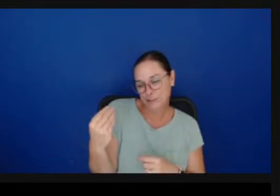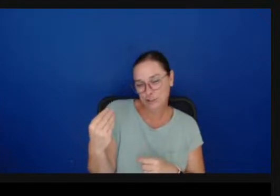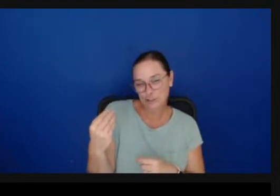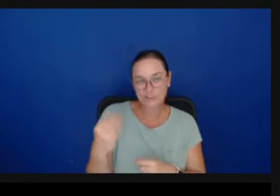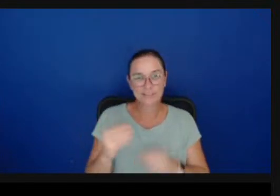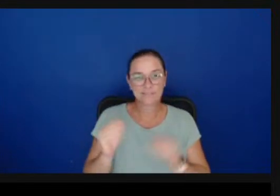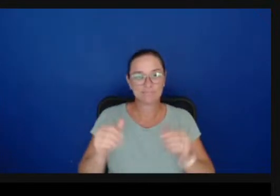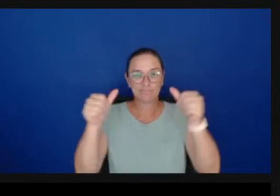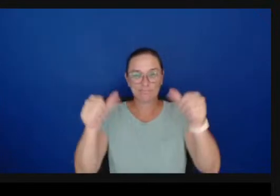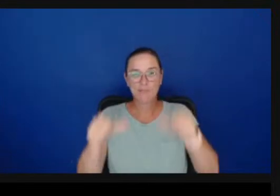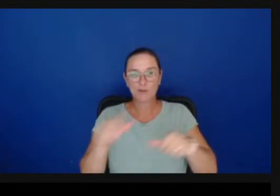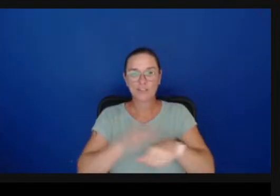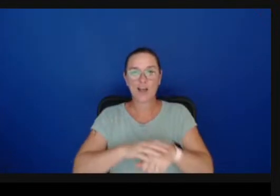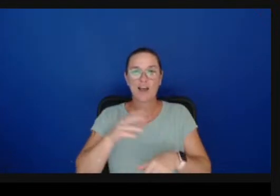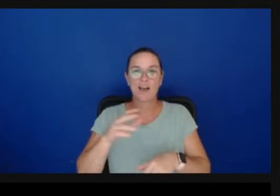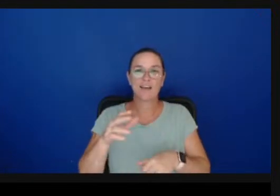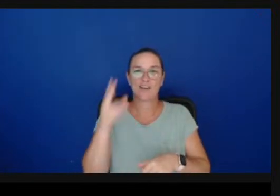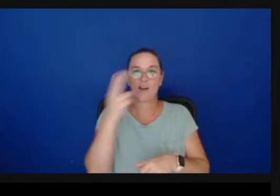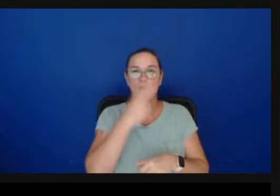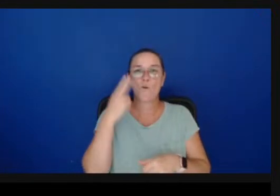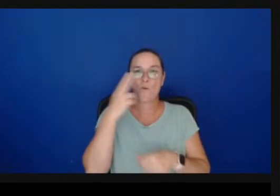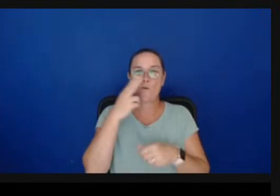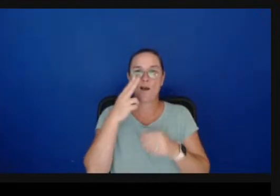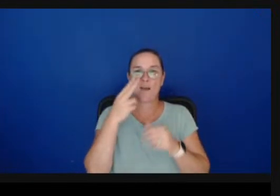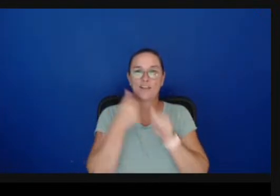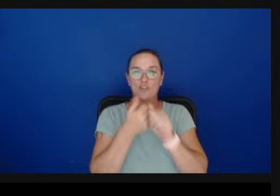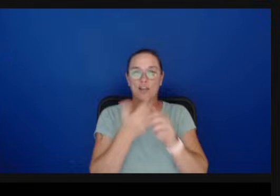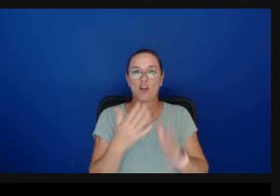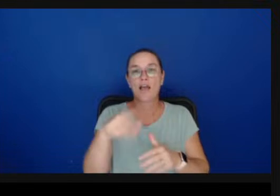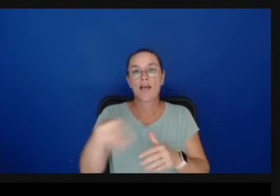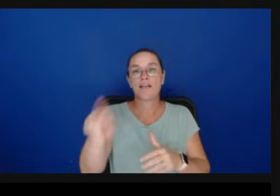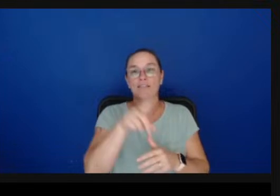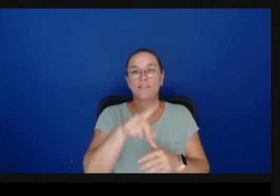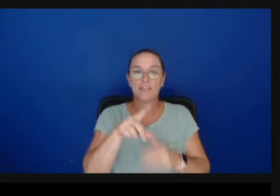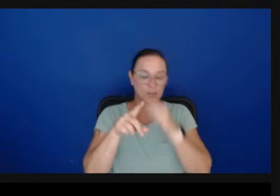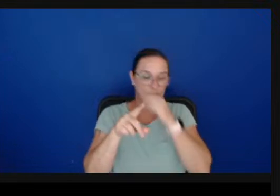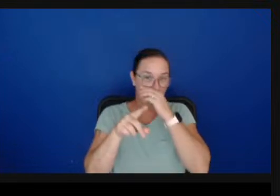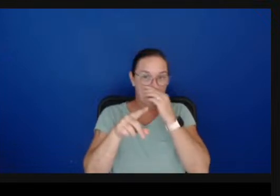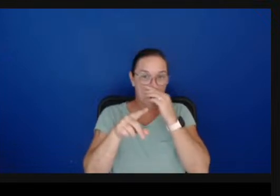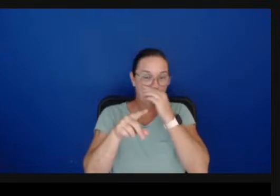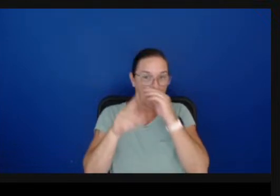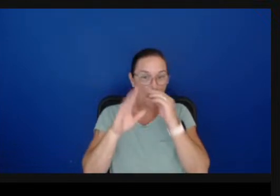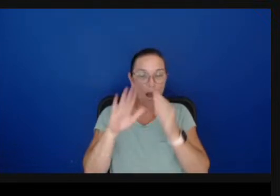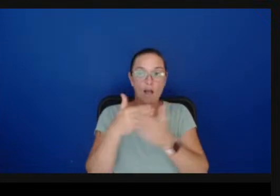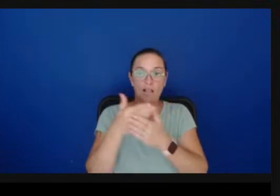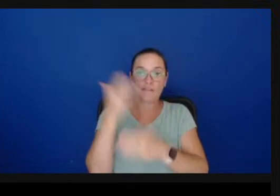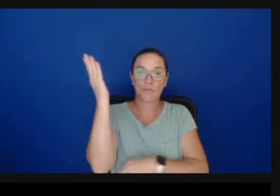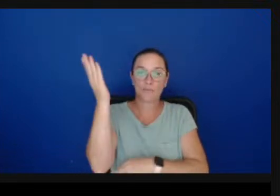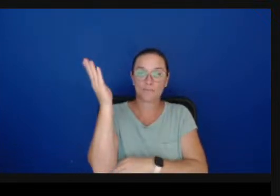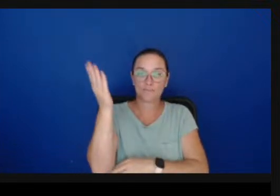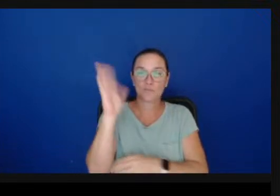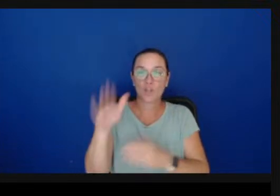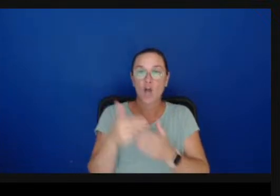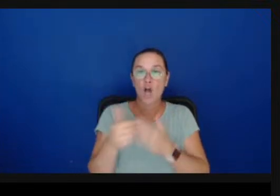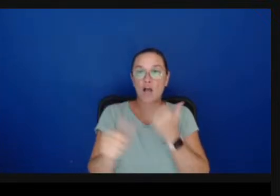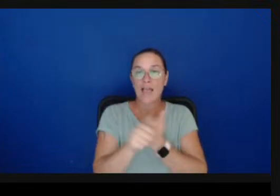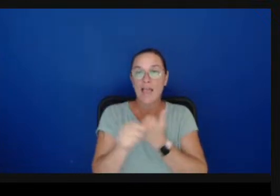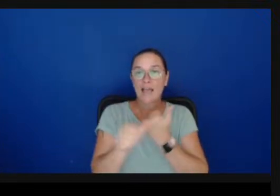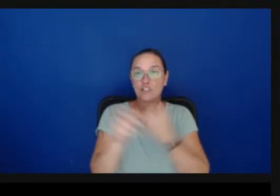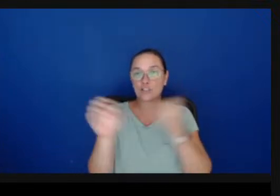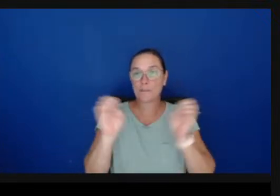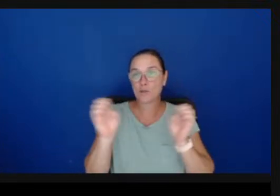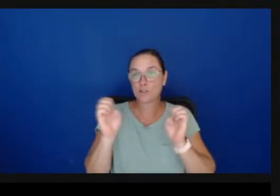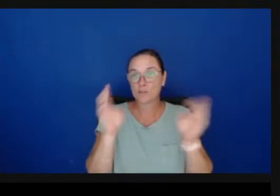Hawaii Tracker. Here's the presentations that are going on up there. The all hazards emergency planning, the